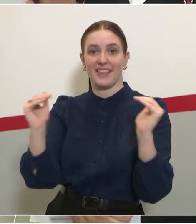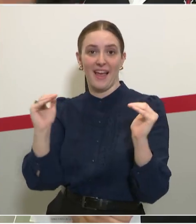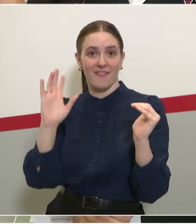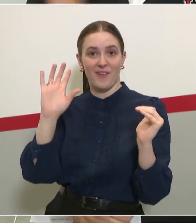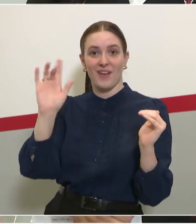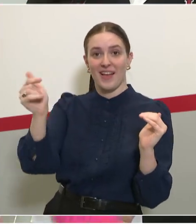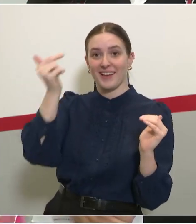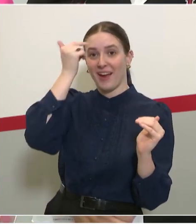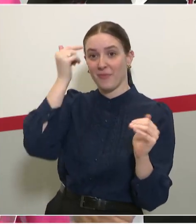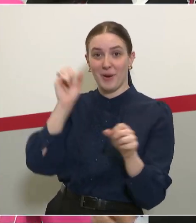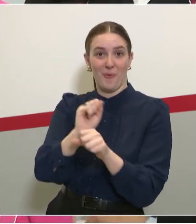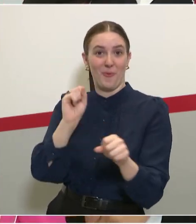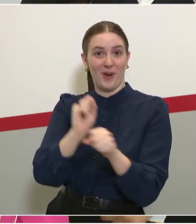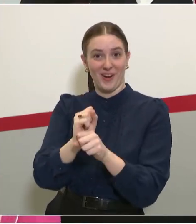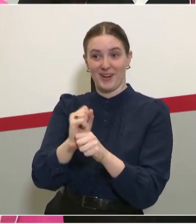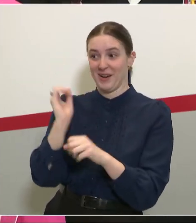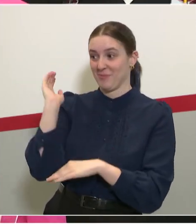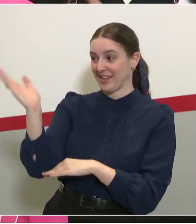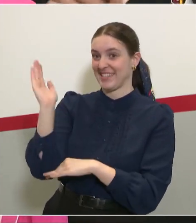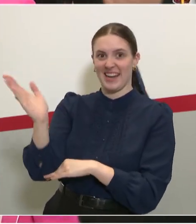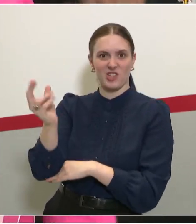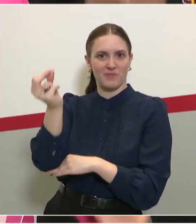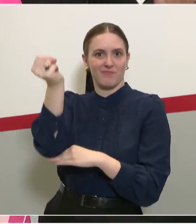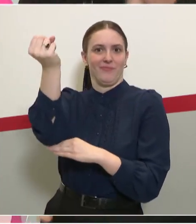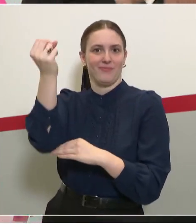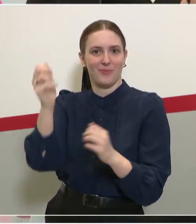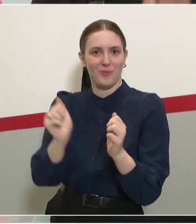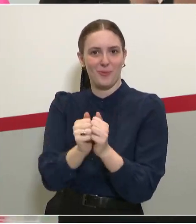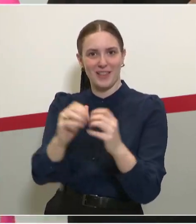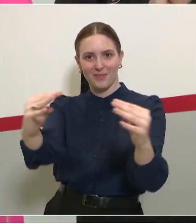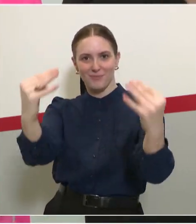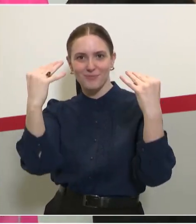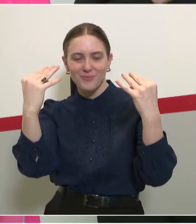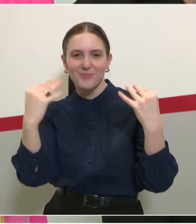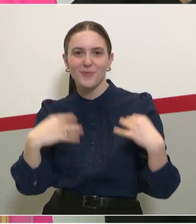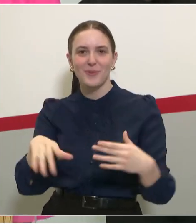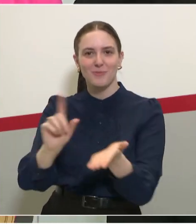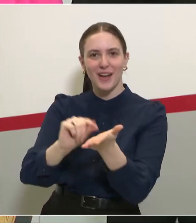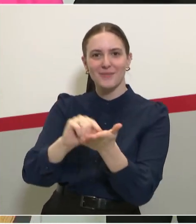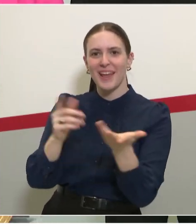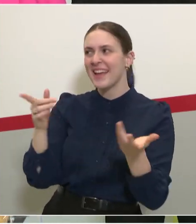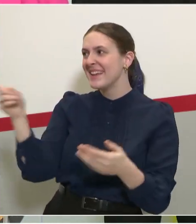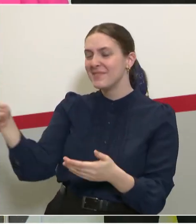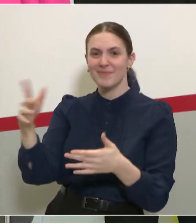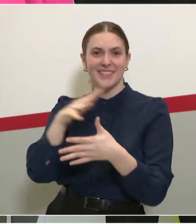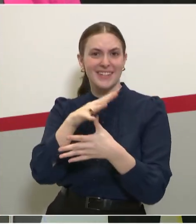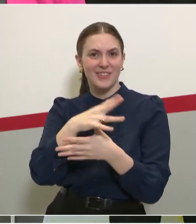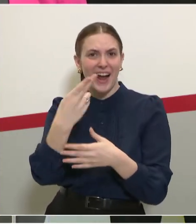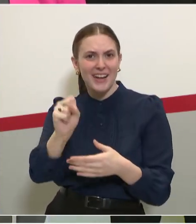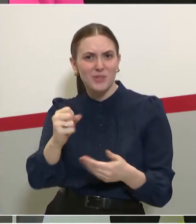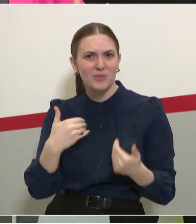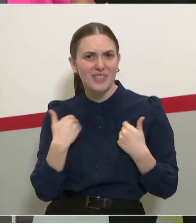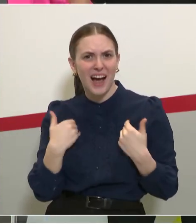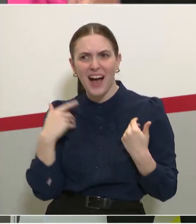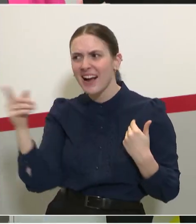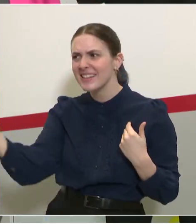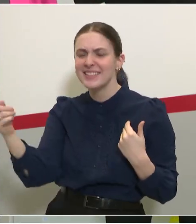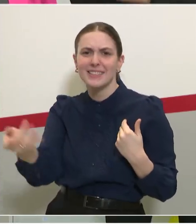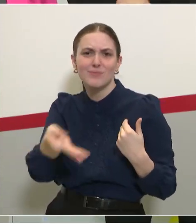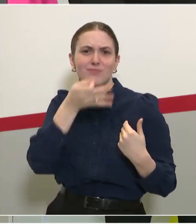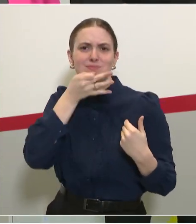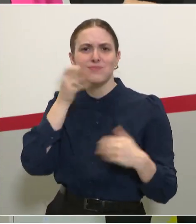fly in front of the press. What do you think? And he's a senior in high school, all right? So we